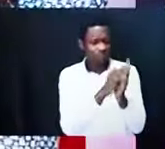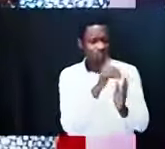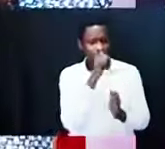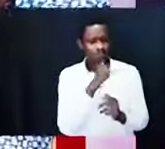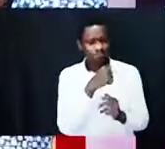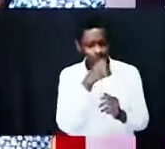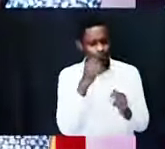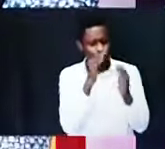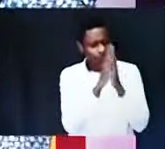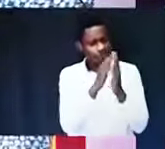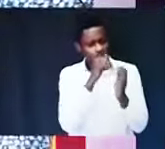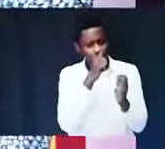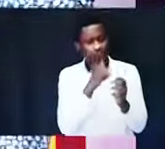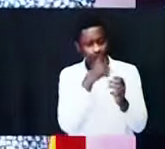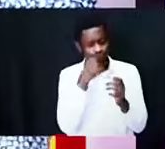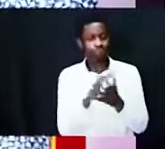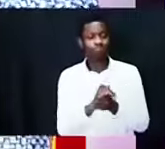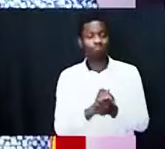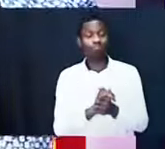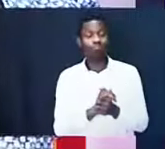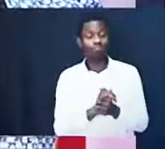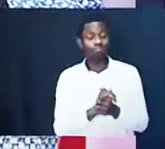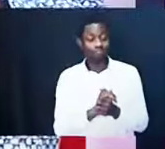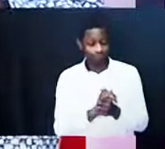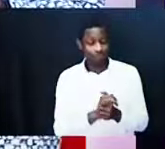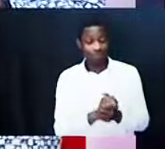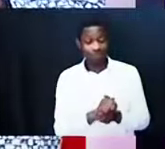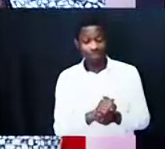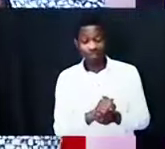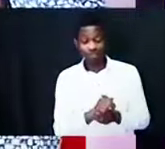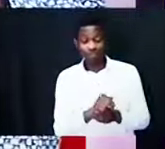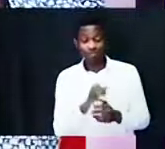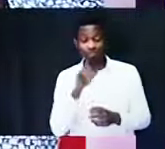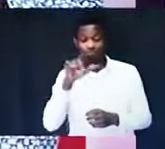or bompa echericum. Now, verse 14, the same chapter.